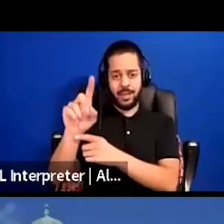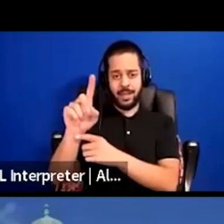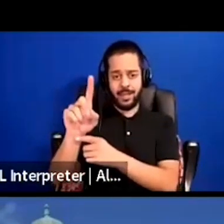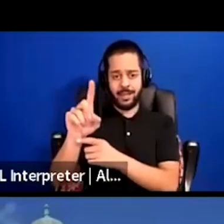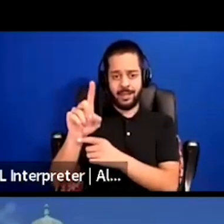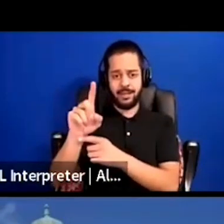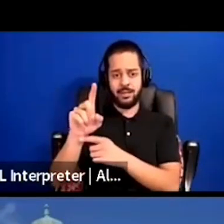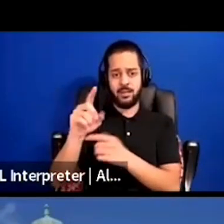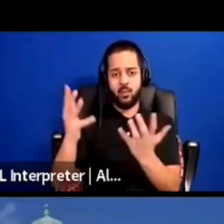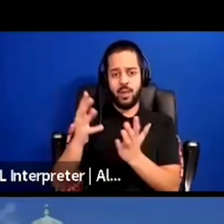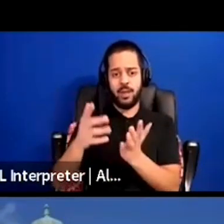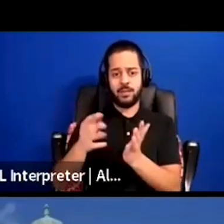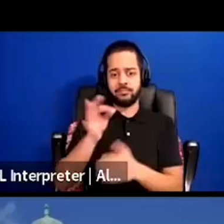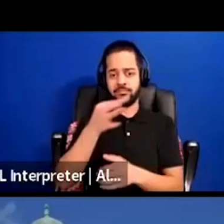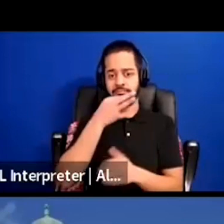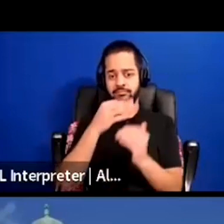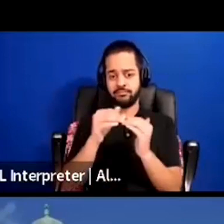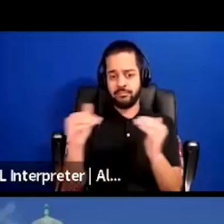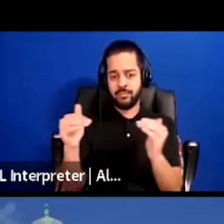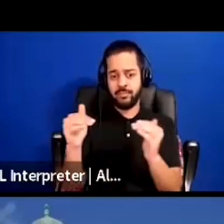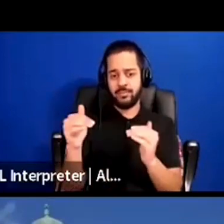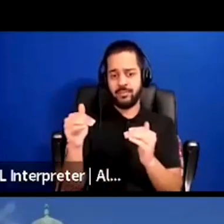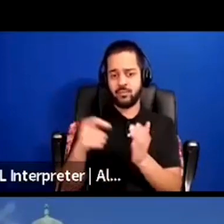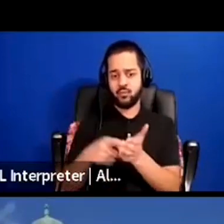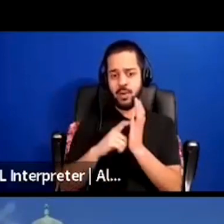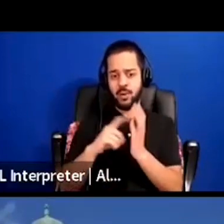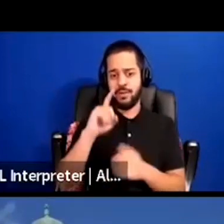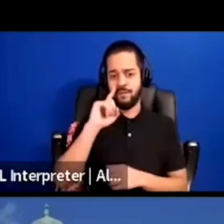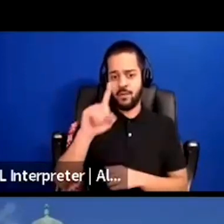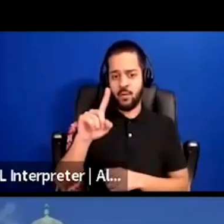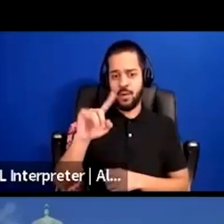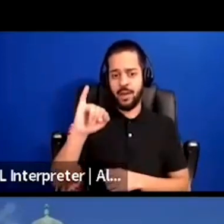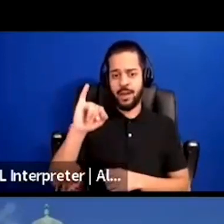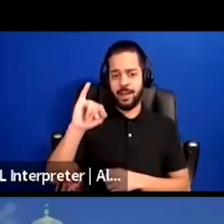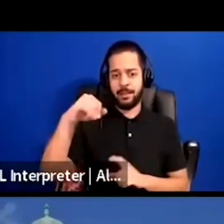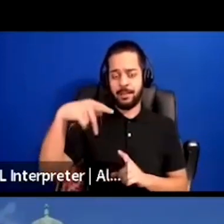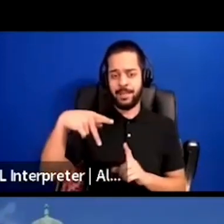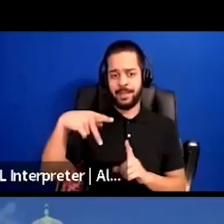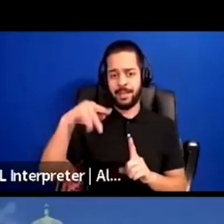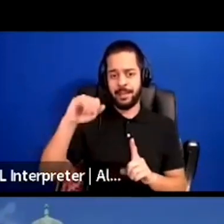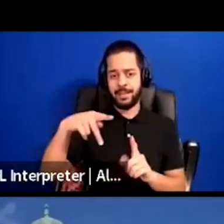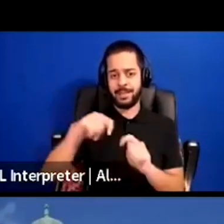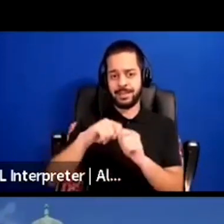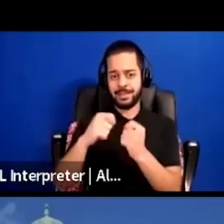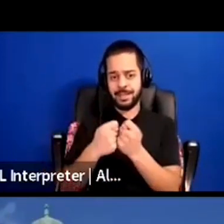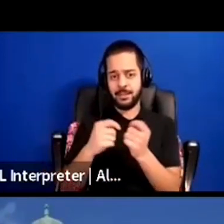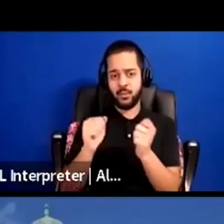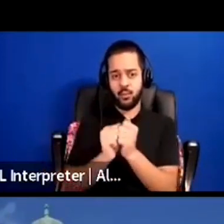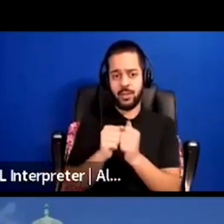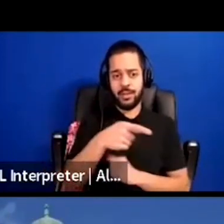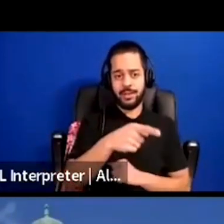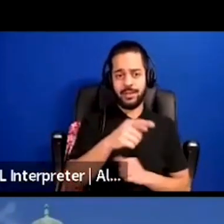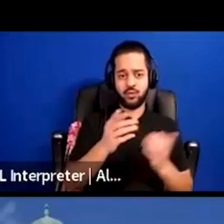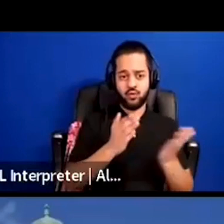the I in IEP with the requirement that evidence-based services be reasonably calculated and able to each